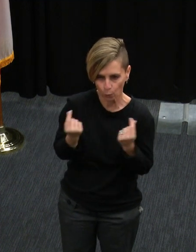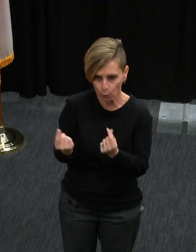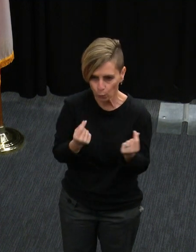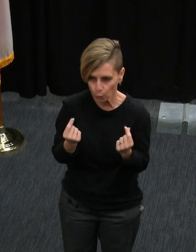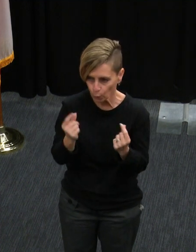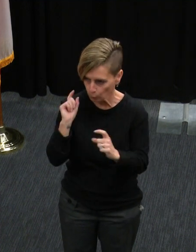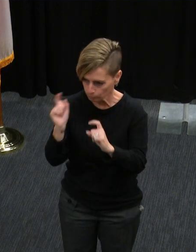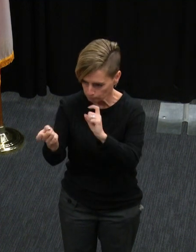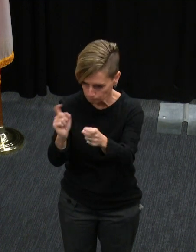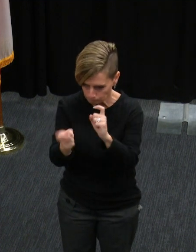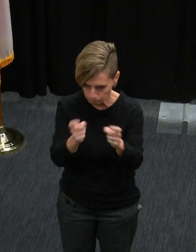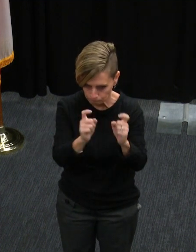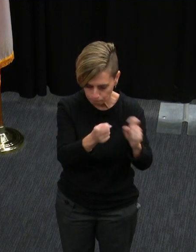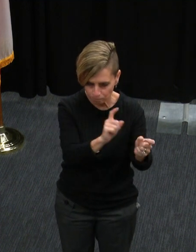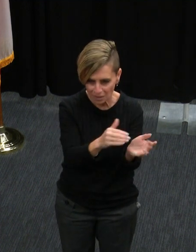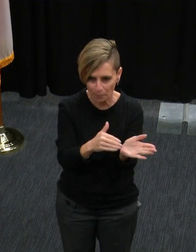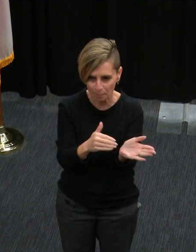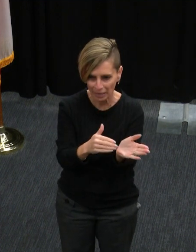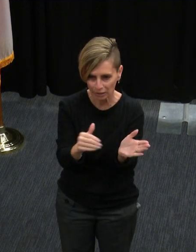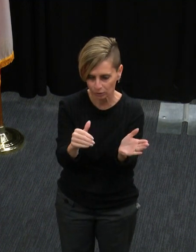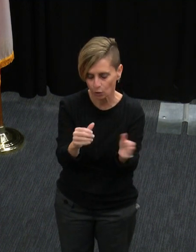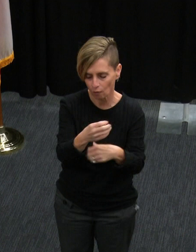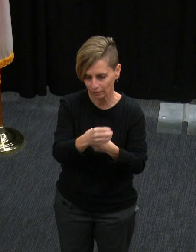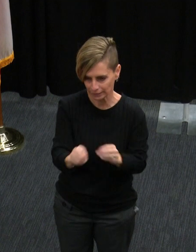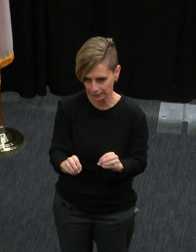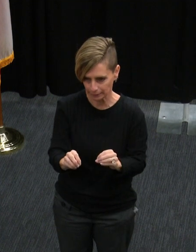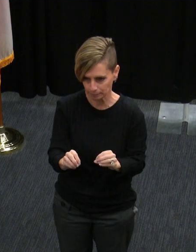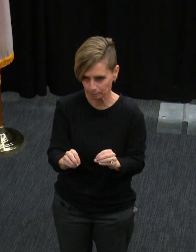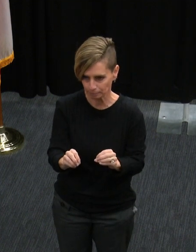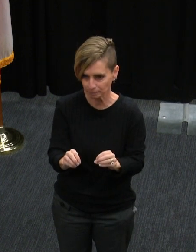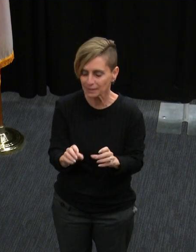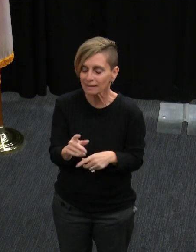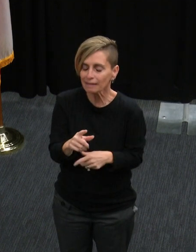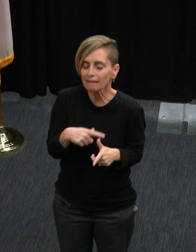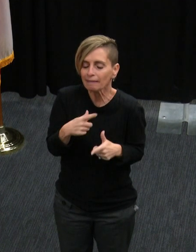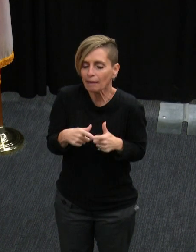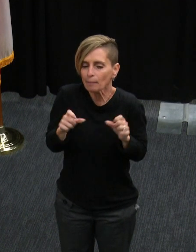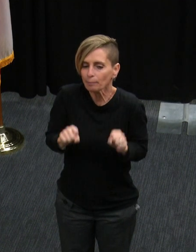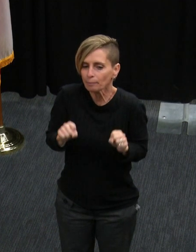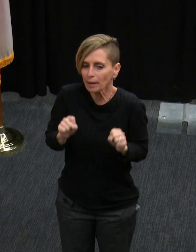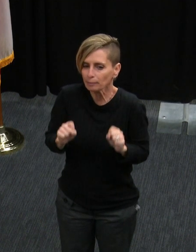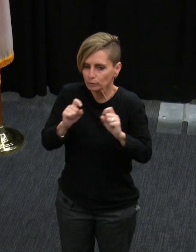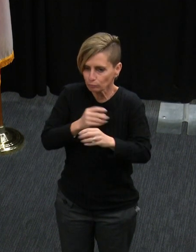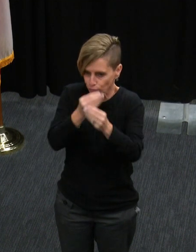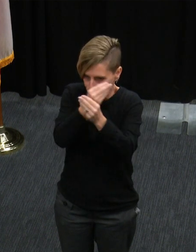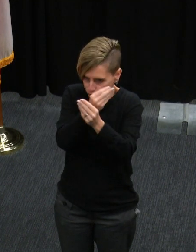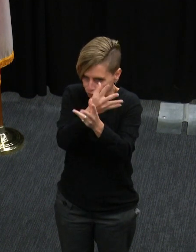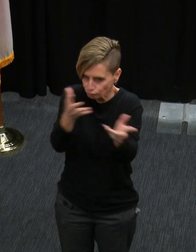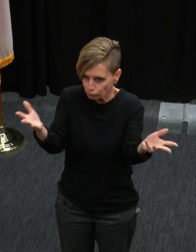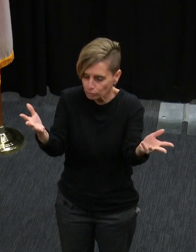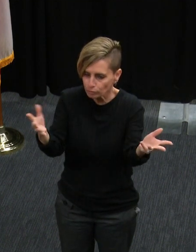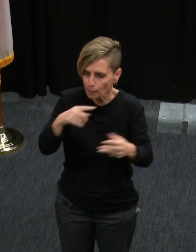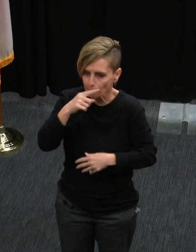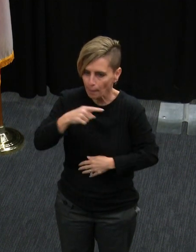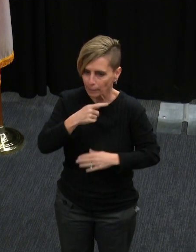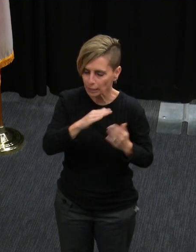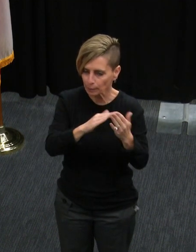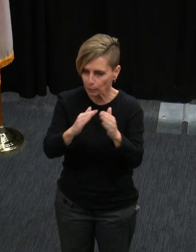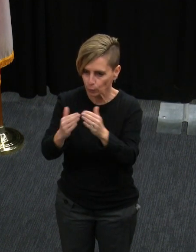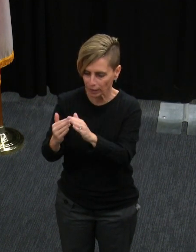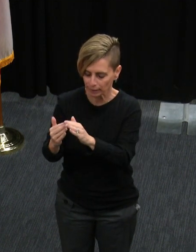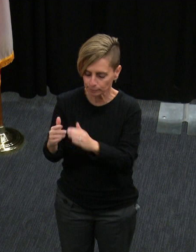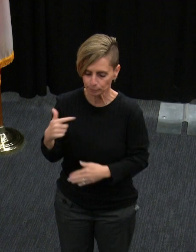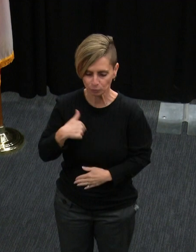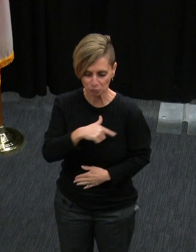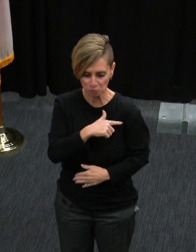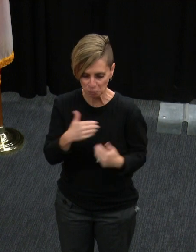Clint explained, and get it out to the public and the community. We've had few,